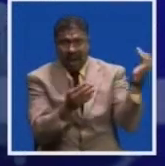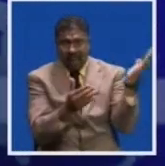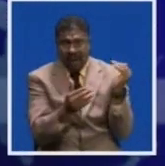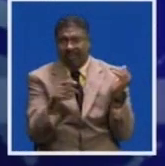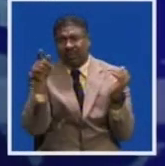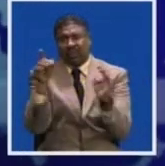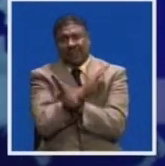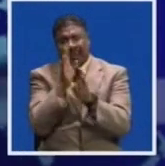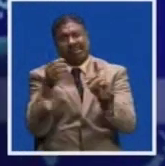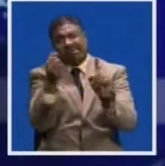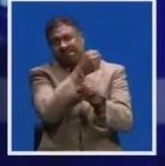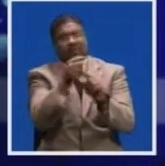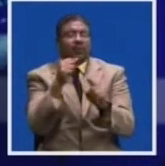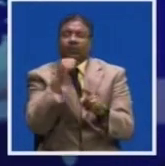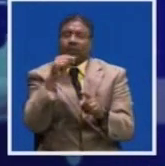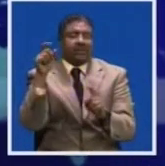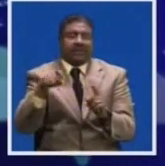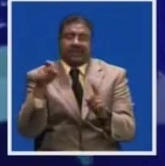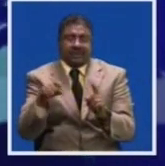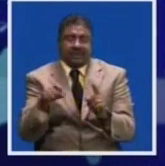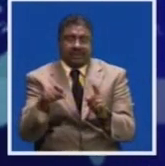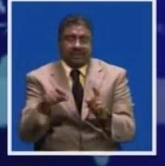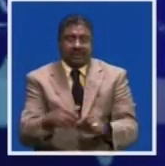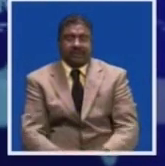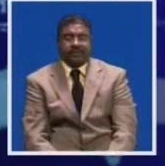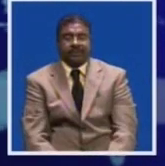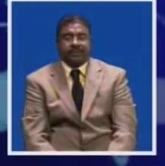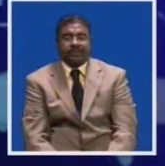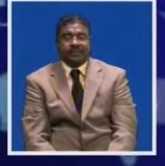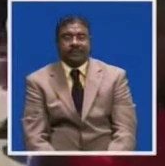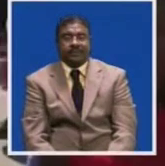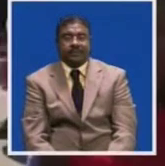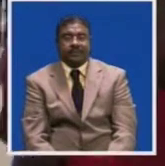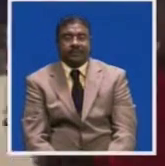the xenophobic violence in South Africa. Penelope Sikazwe has the details.